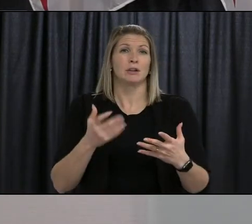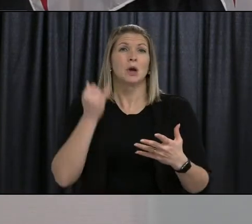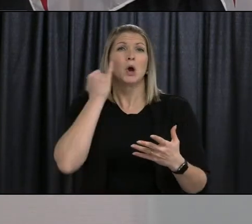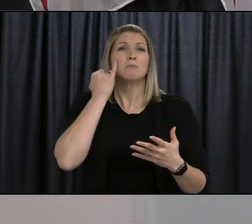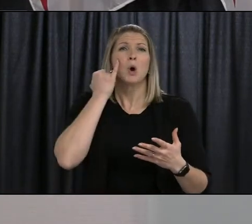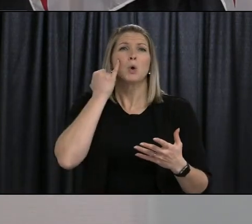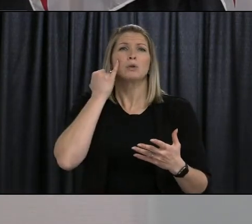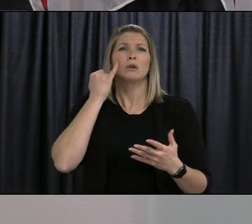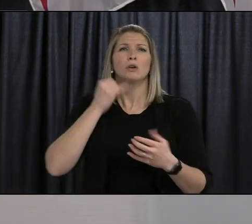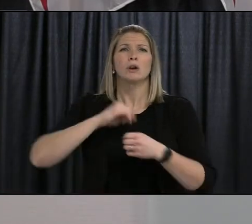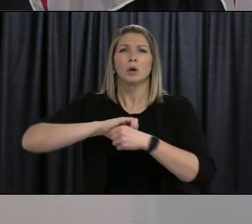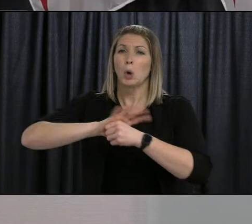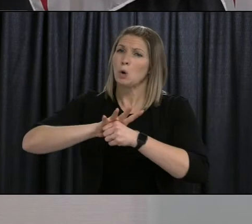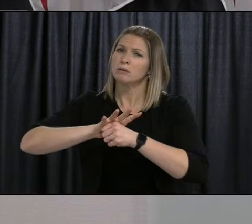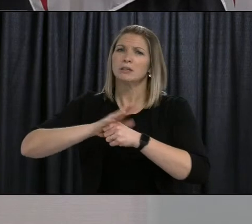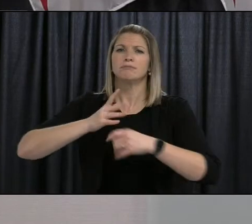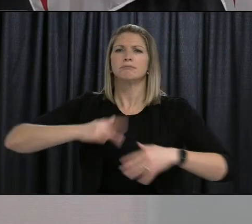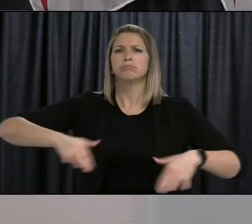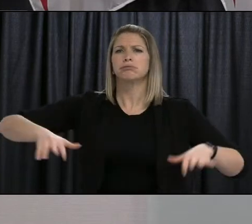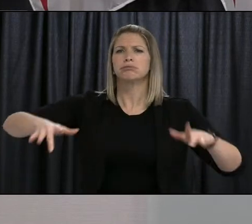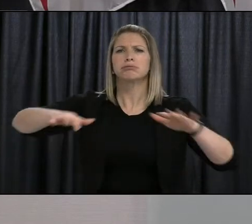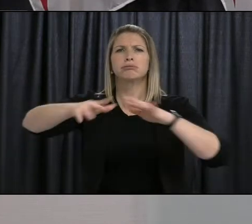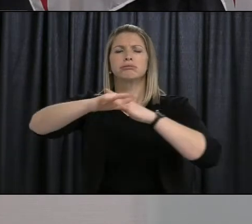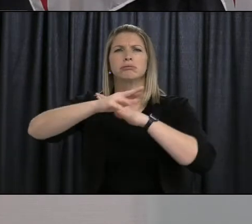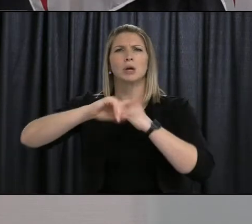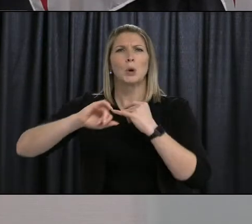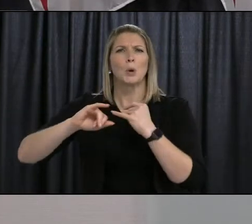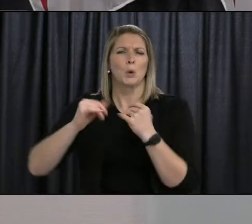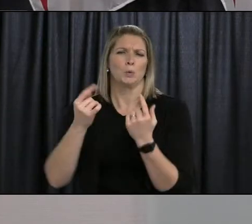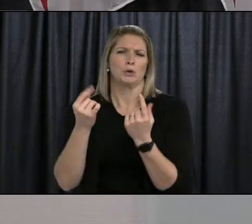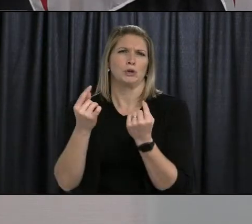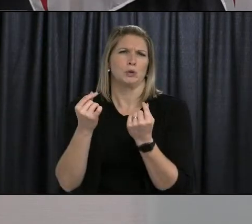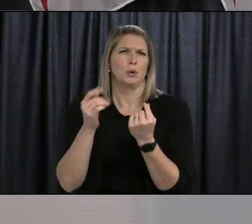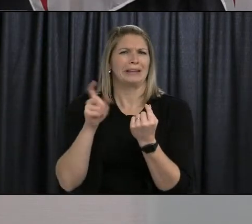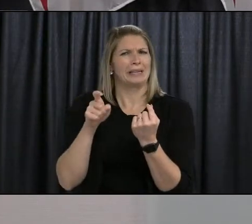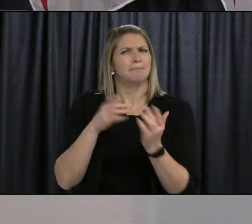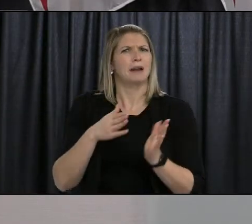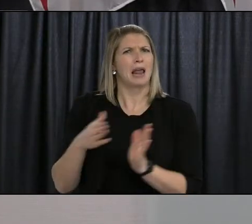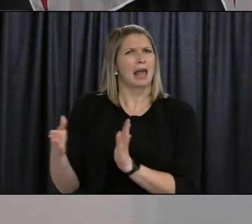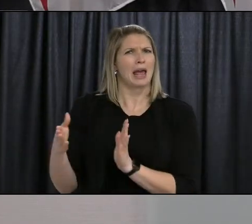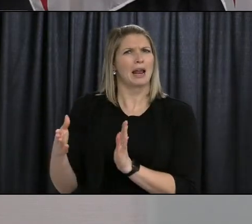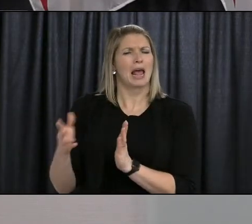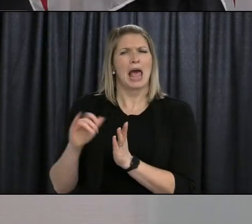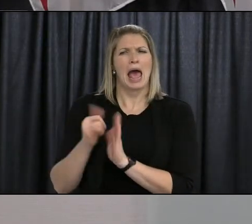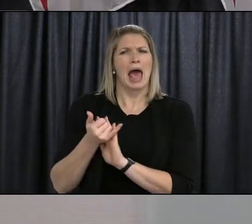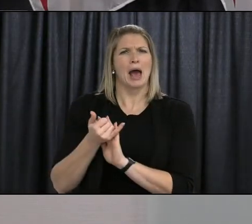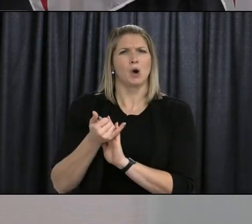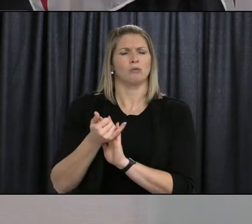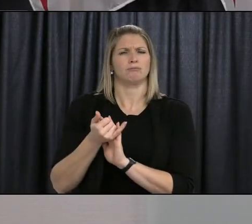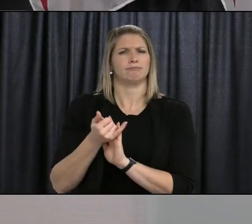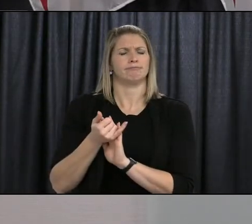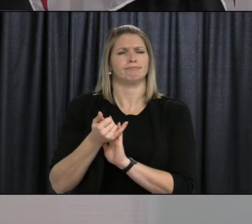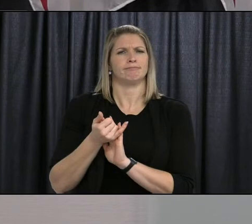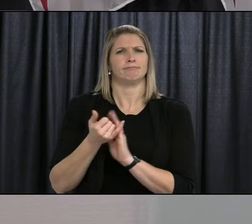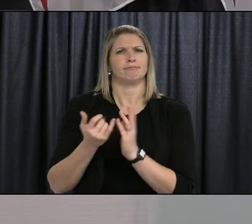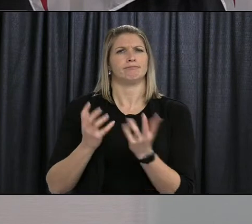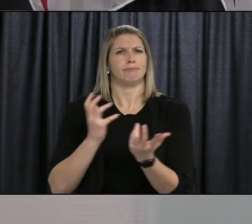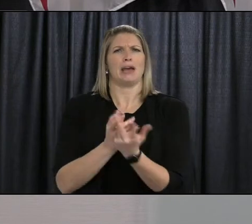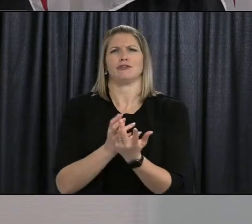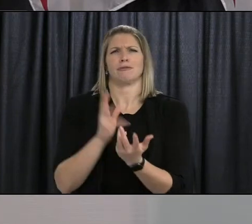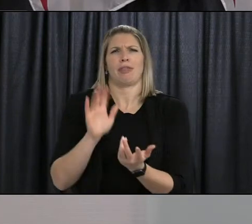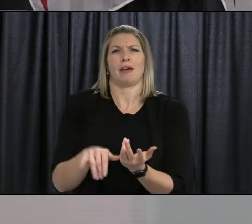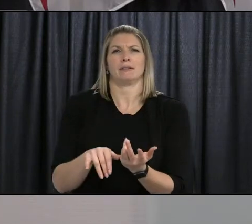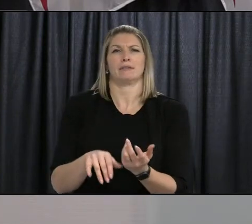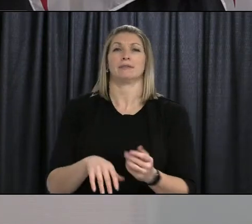to, I guess, these cases popping up after the vaccine begins to be distributed? So we'll